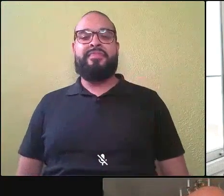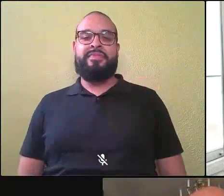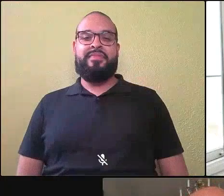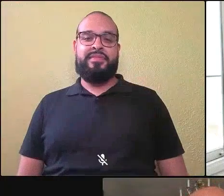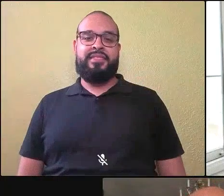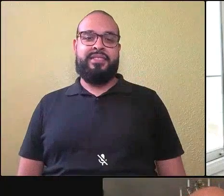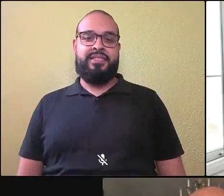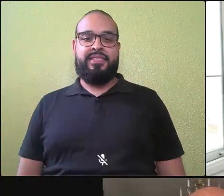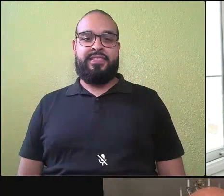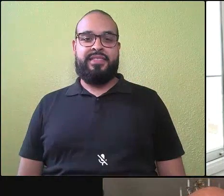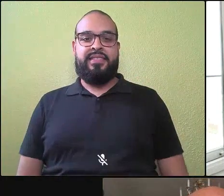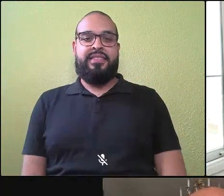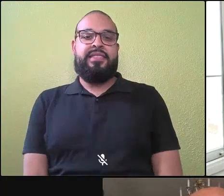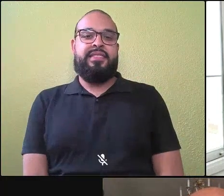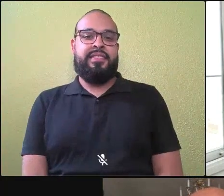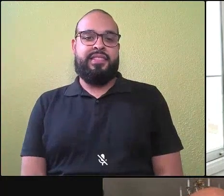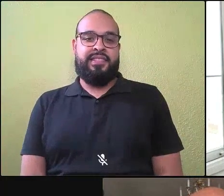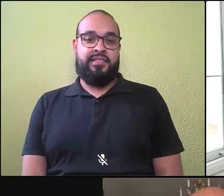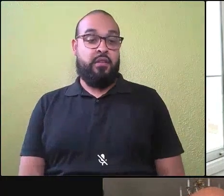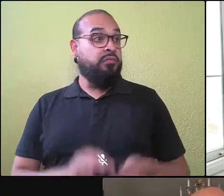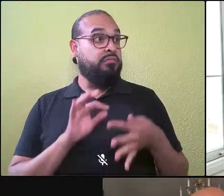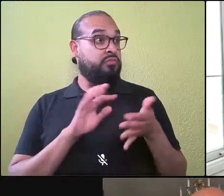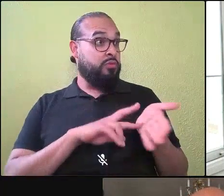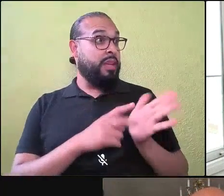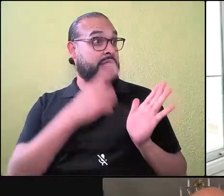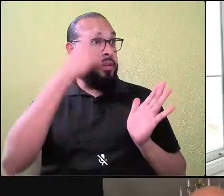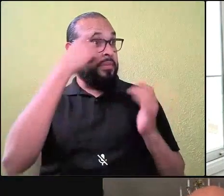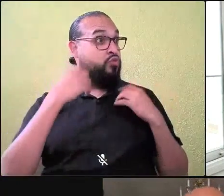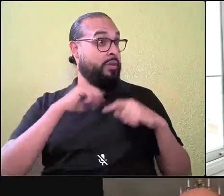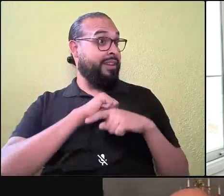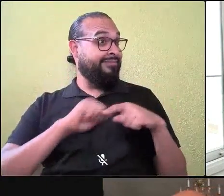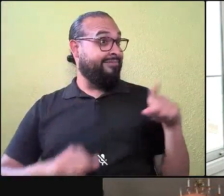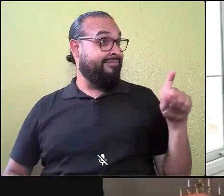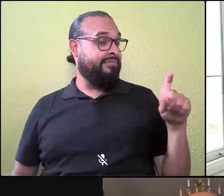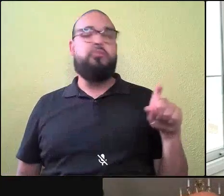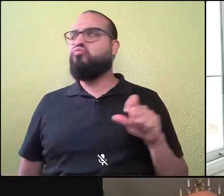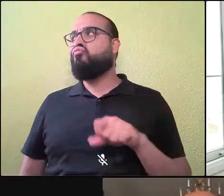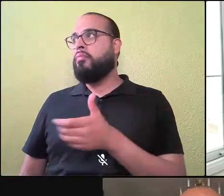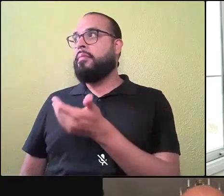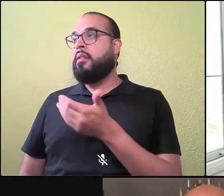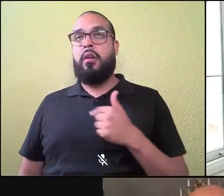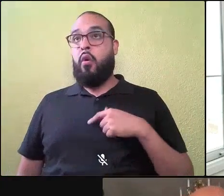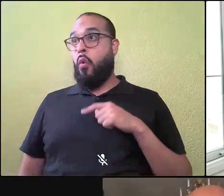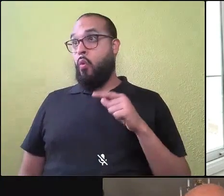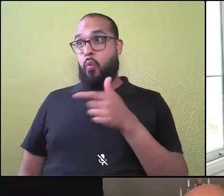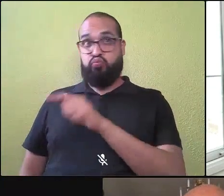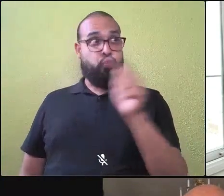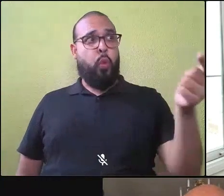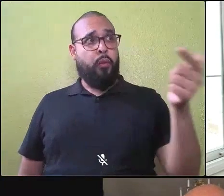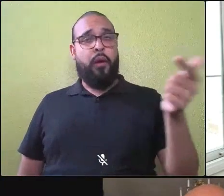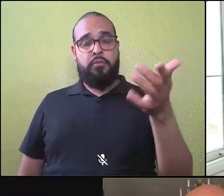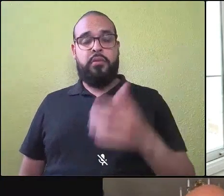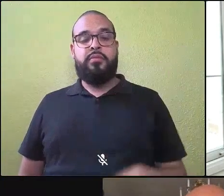Yeah, I mean, so it's around like our mental health like practice and stuff like that. Go ahead. No, go ahead. Yeah, this